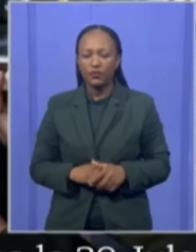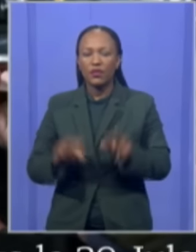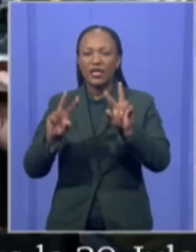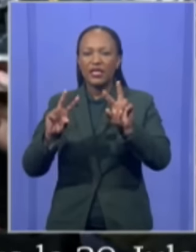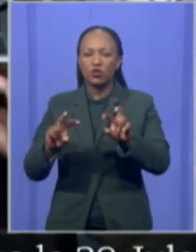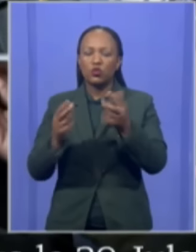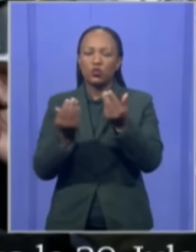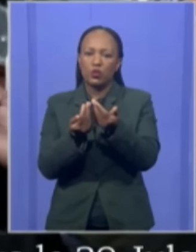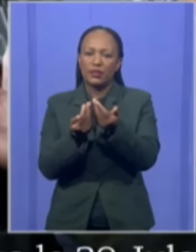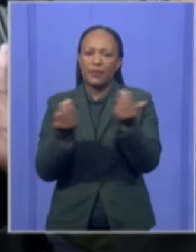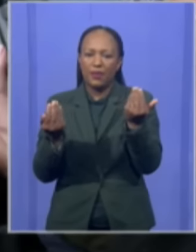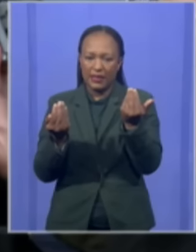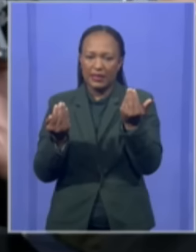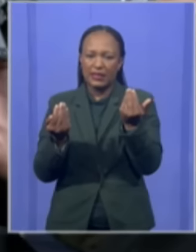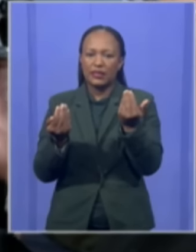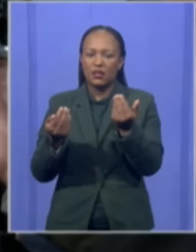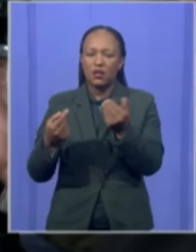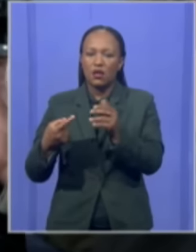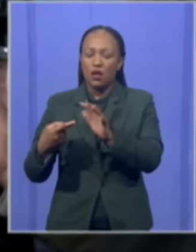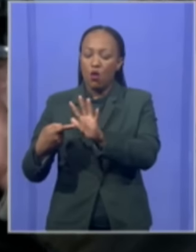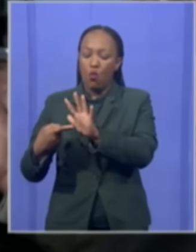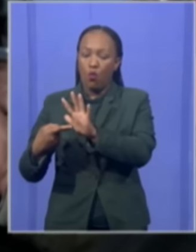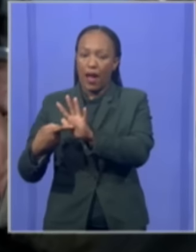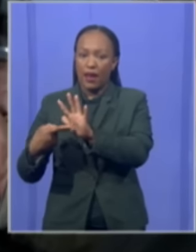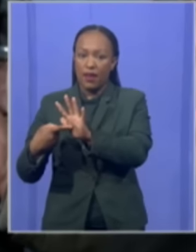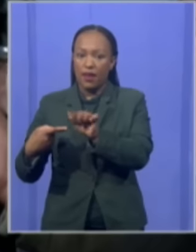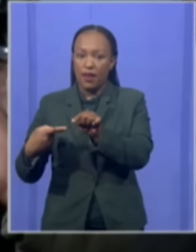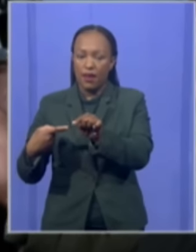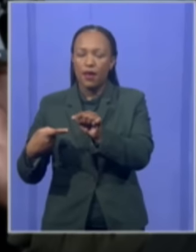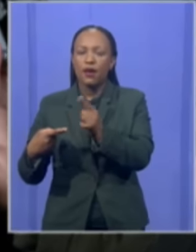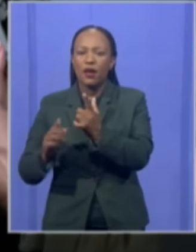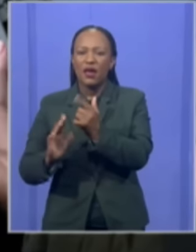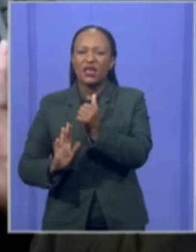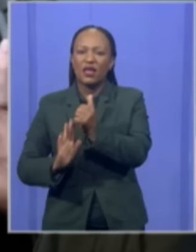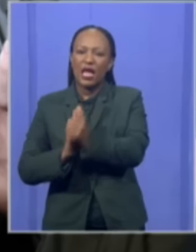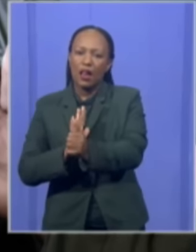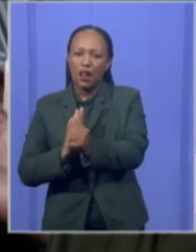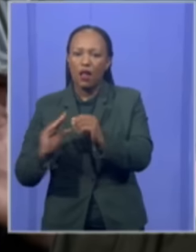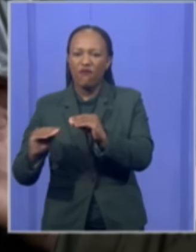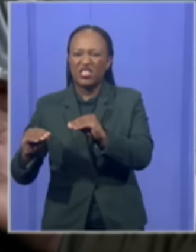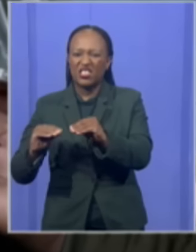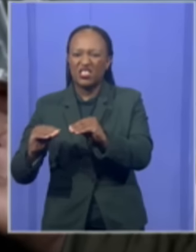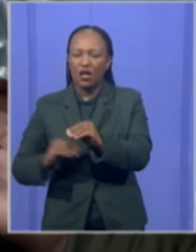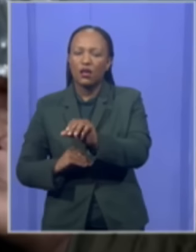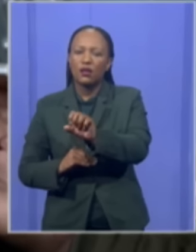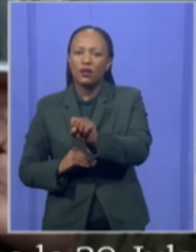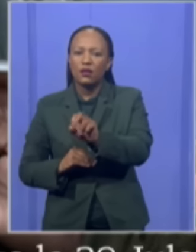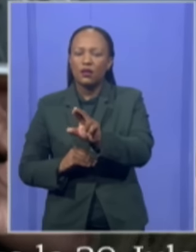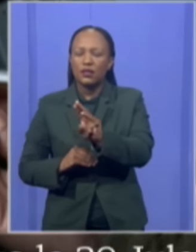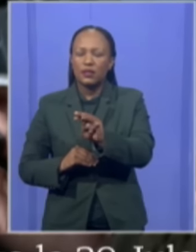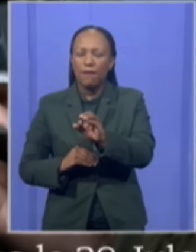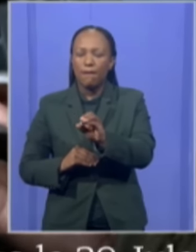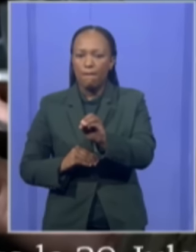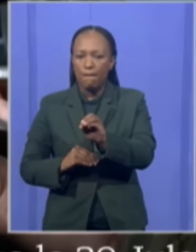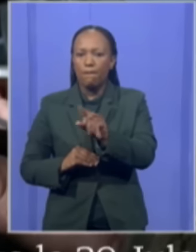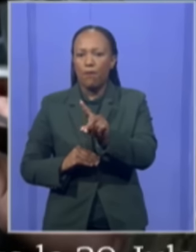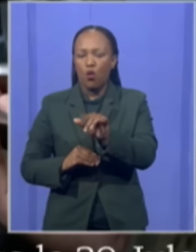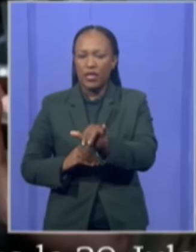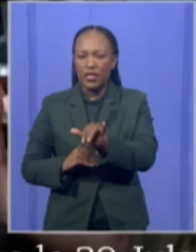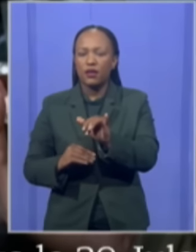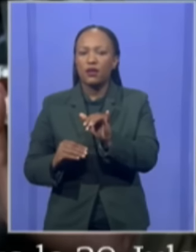One that concerns the murder of DJ Somebody and 2 other people. There we had 4